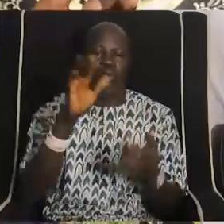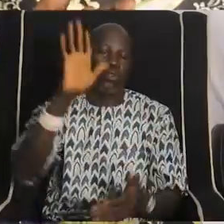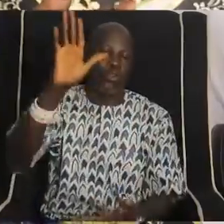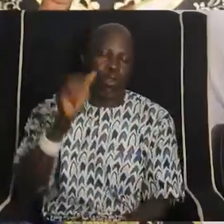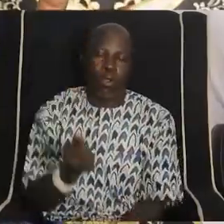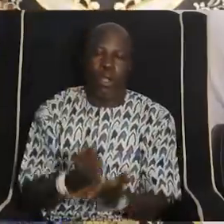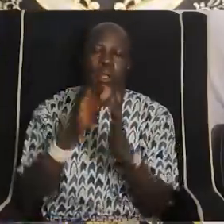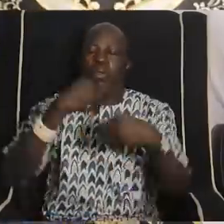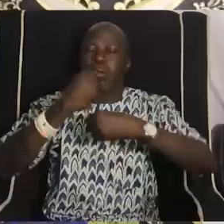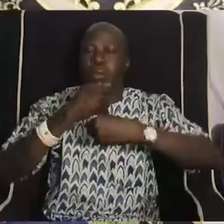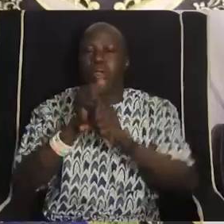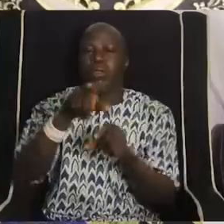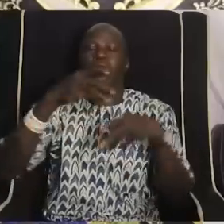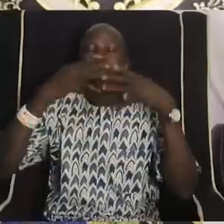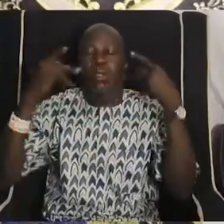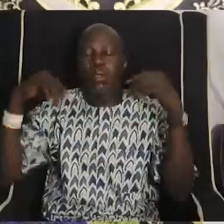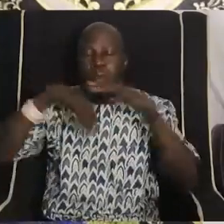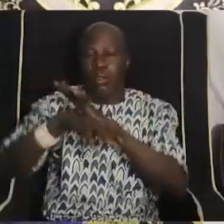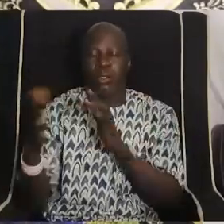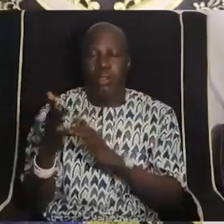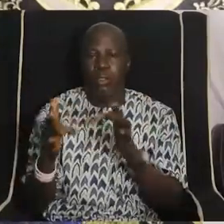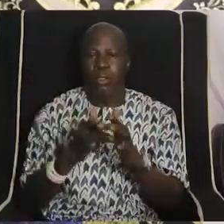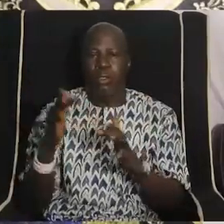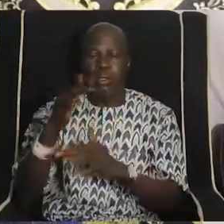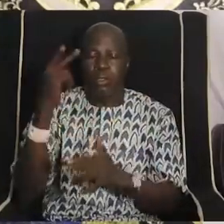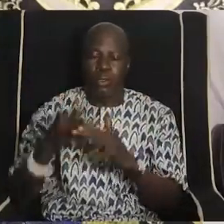help. You will laugh joyfully.